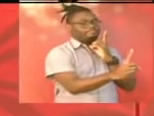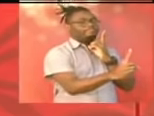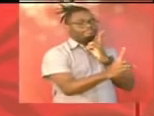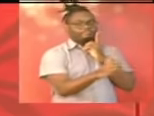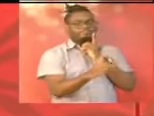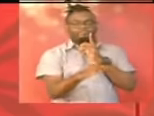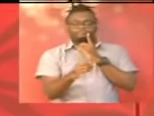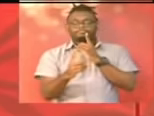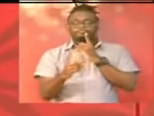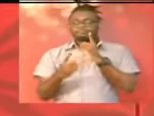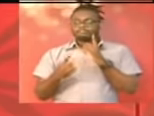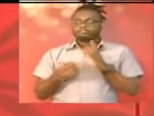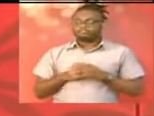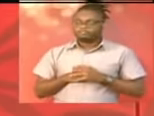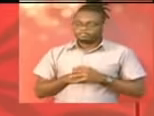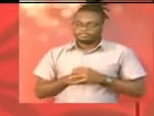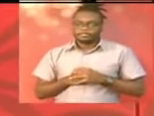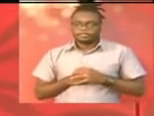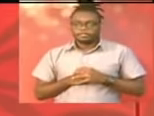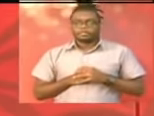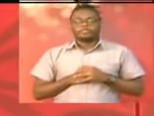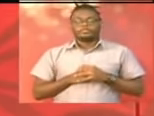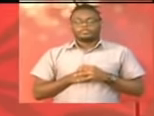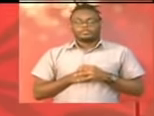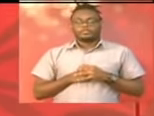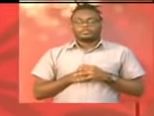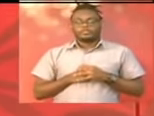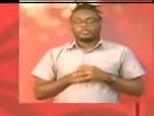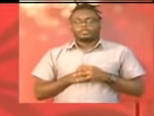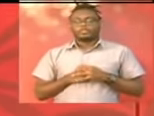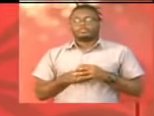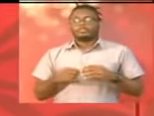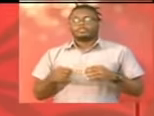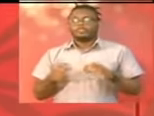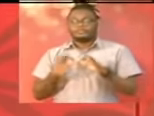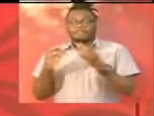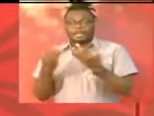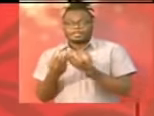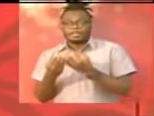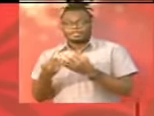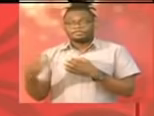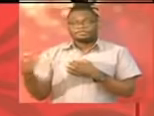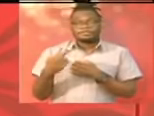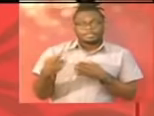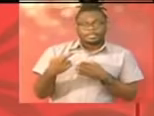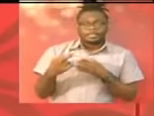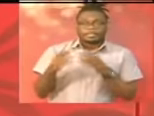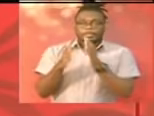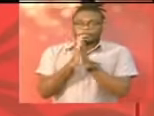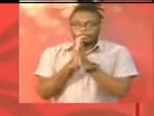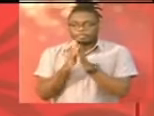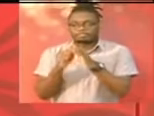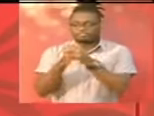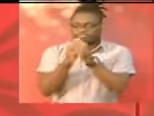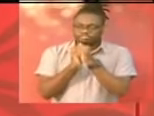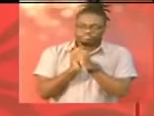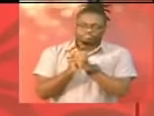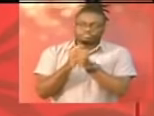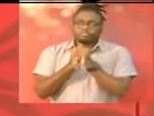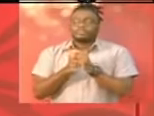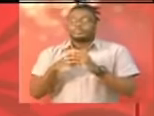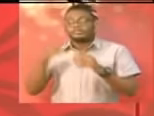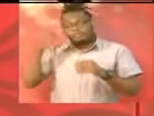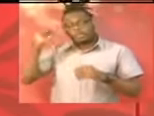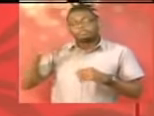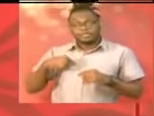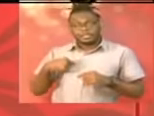prayers and positive thoughts of my friends and loved ones. By mid-November, my life seemed to return to normal.